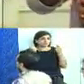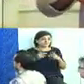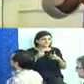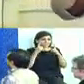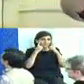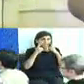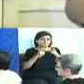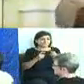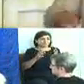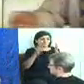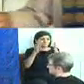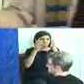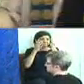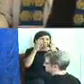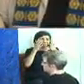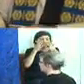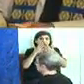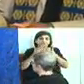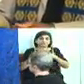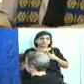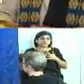sorrow. I've had questions for